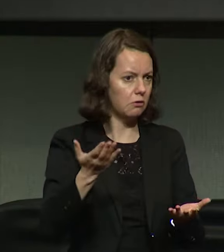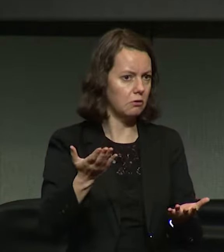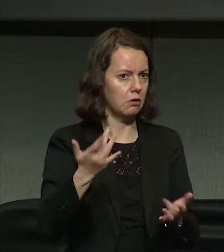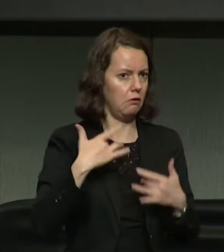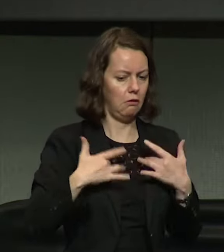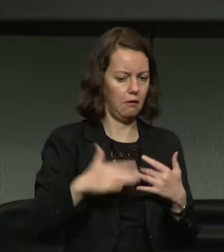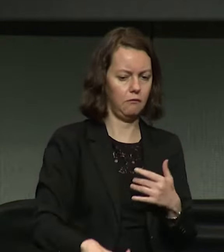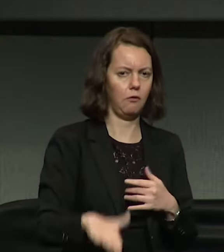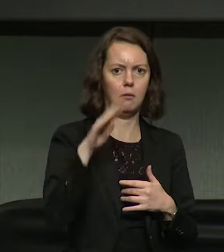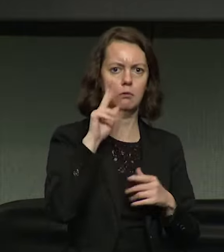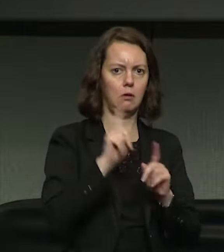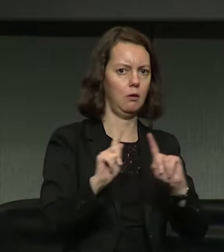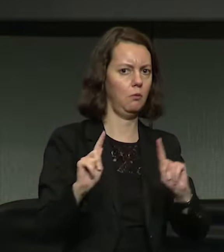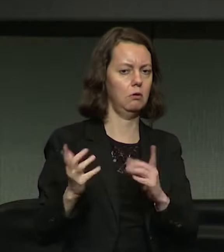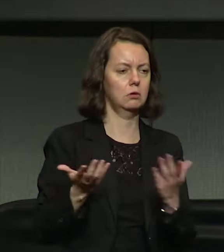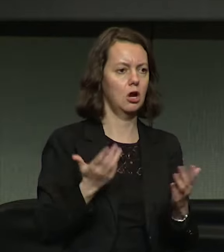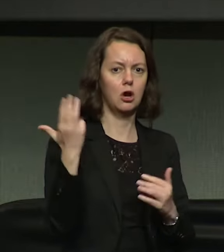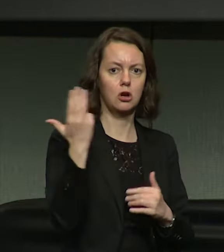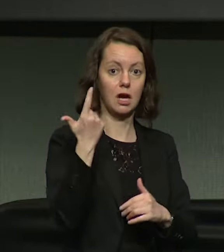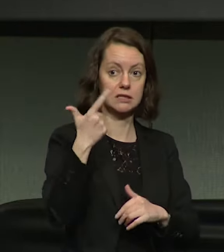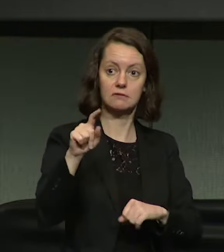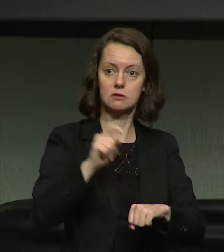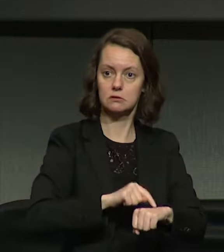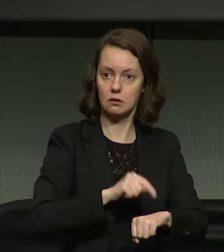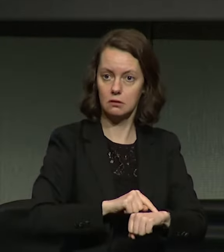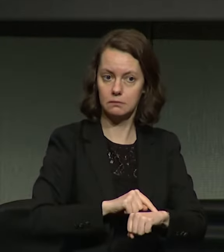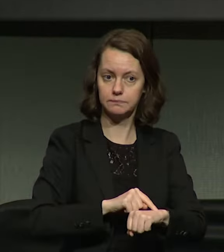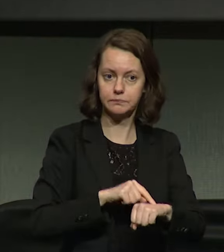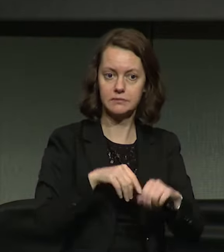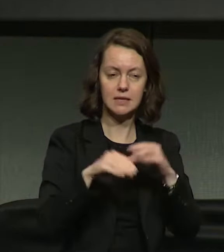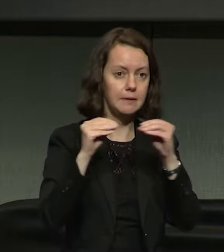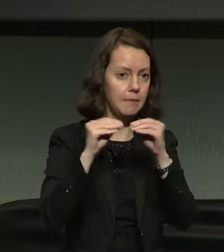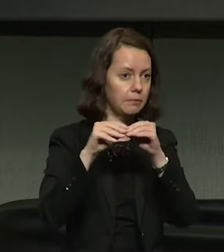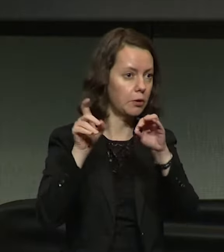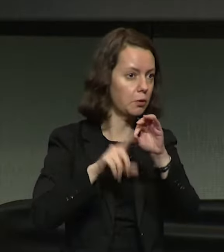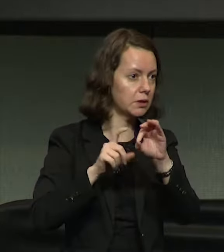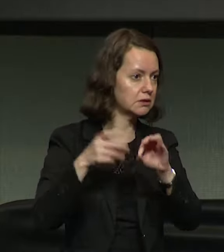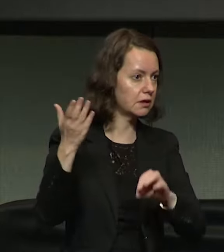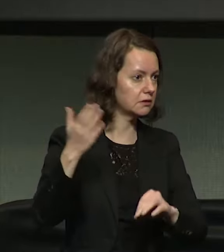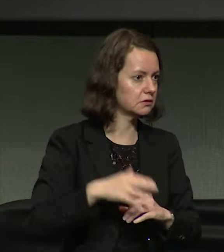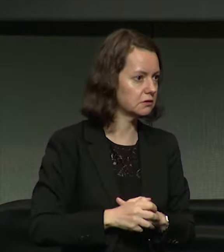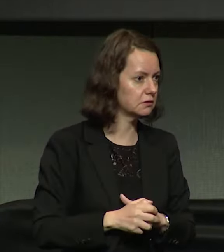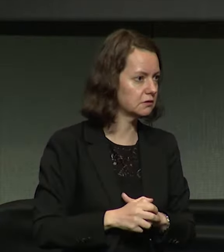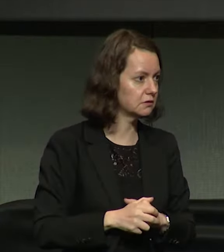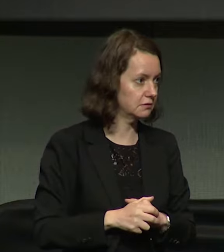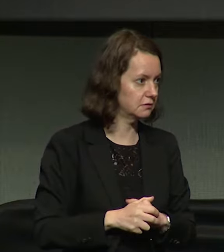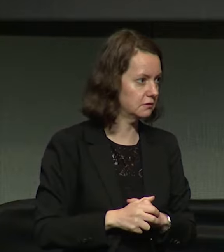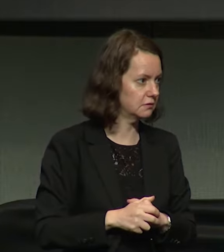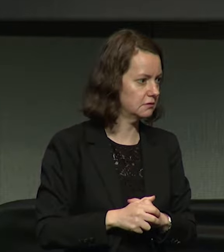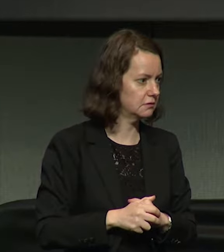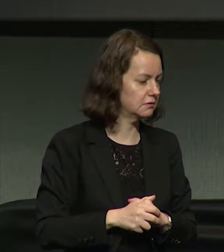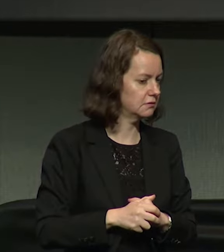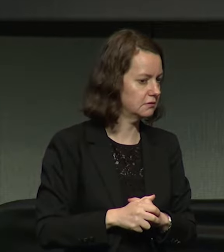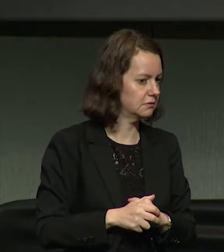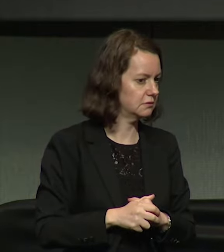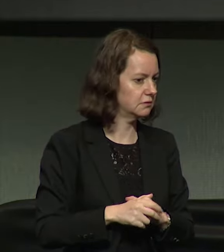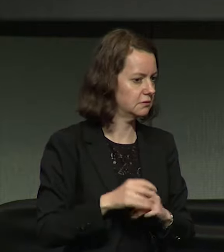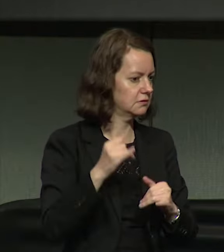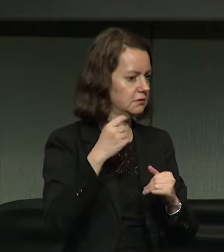I'm just describing what life was like for us. This was the 1970s in Bundaberg. Joby Alga-Peterson, remember that name? My goodness gracious